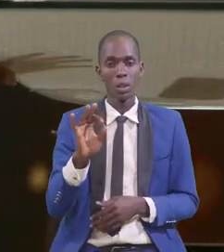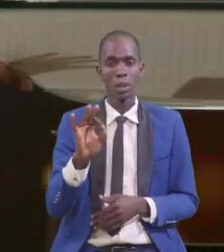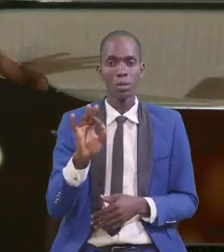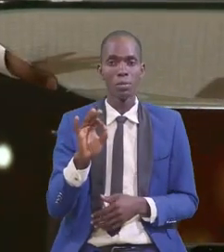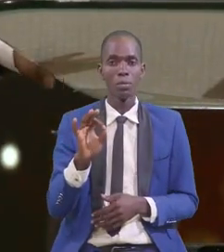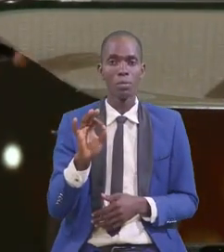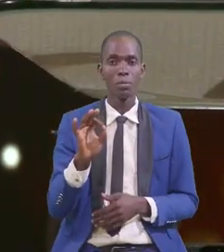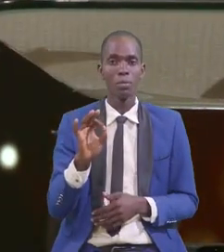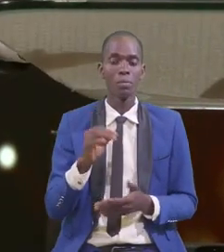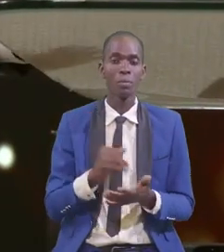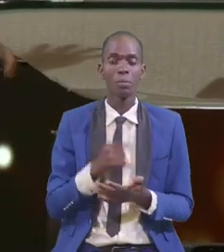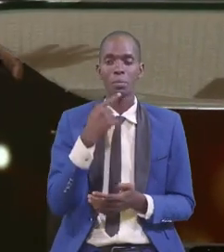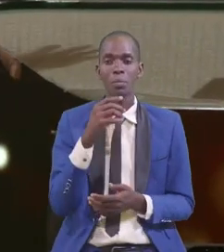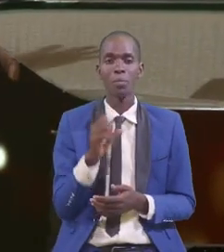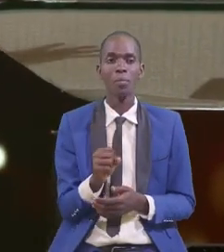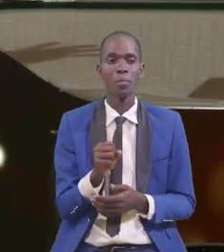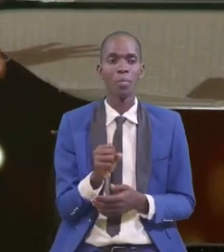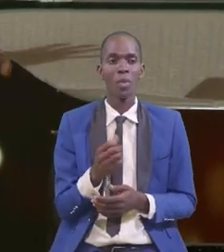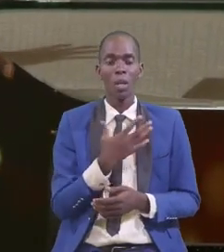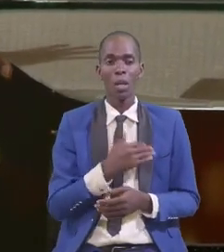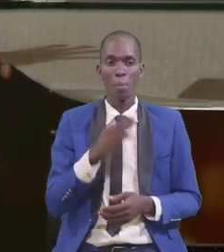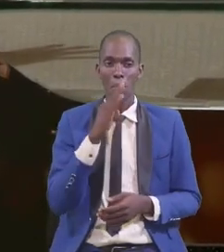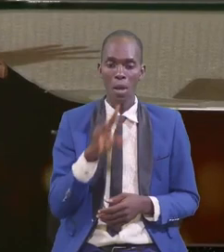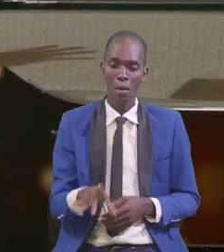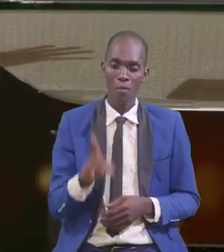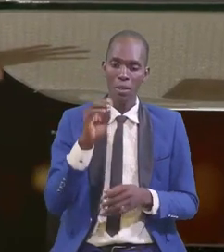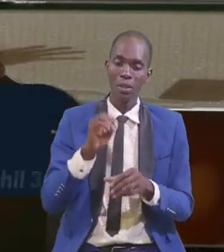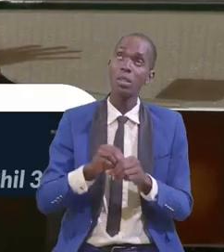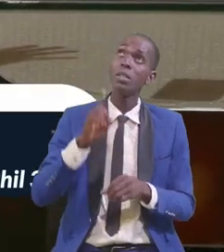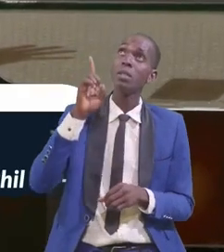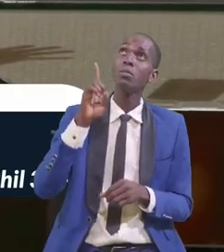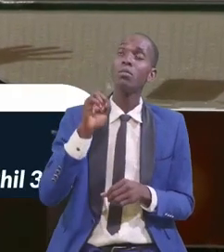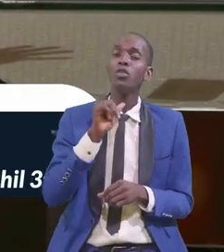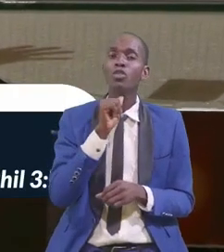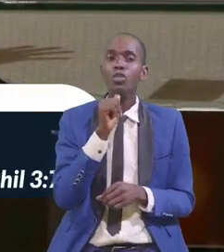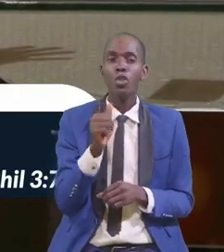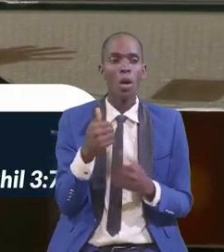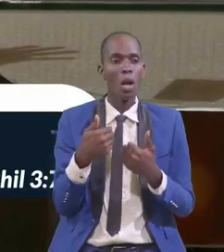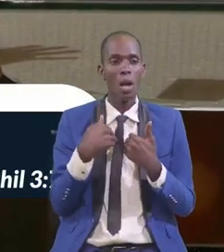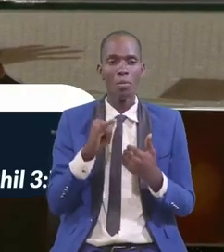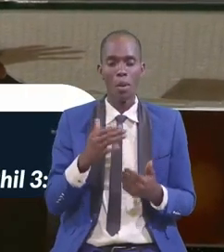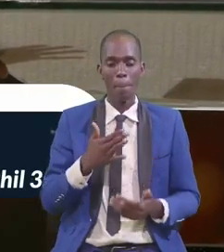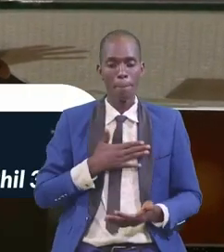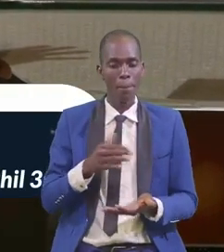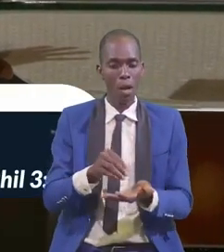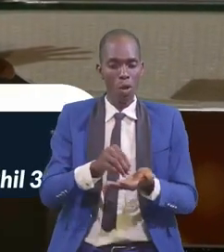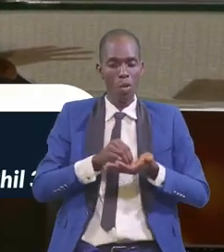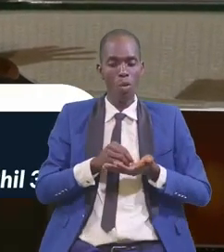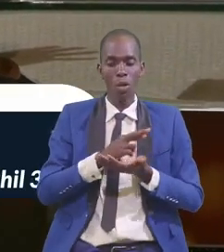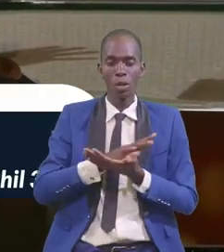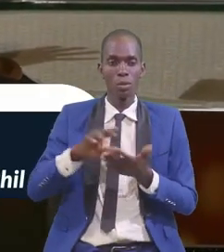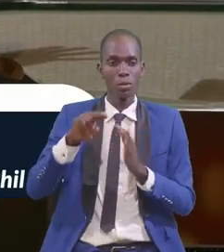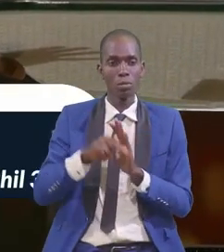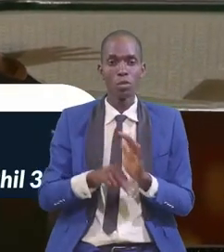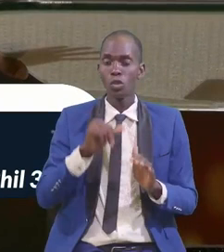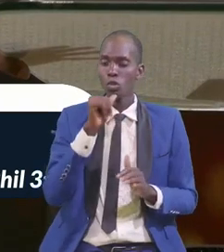9. It says, and be found in him, not having my own righteousness,